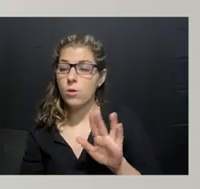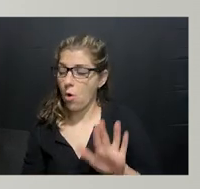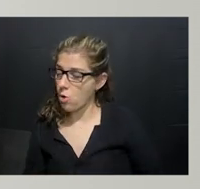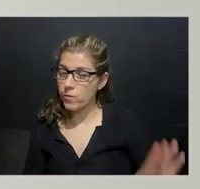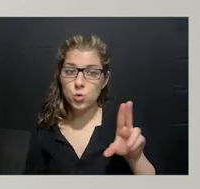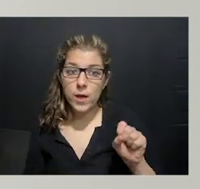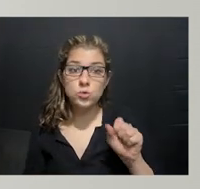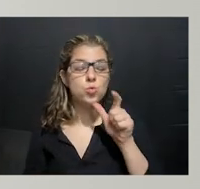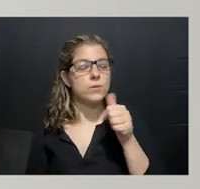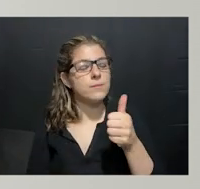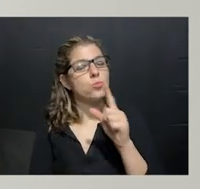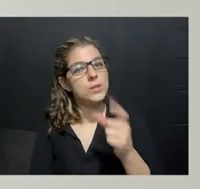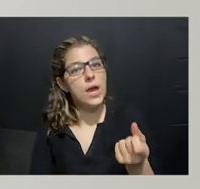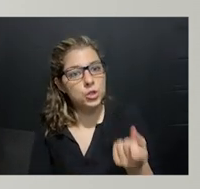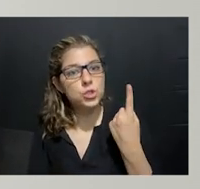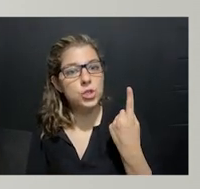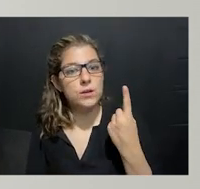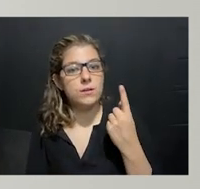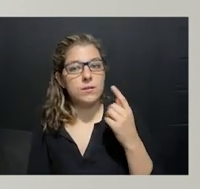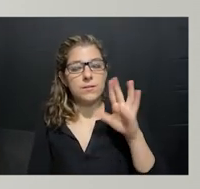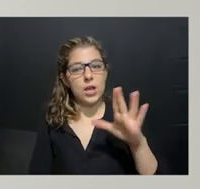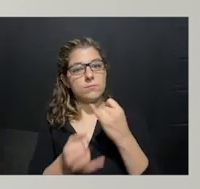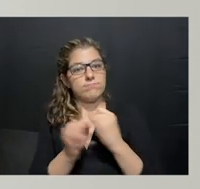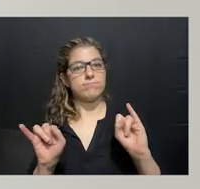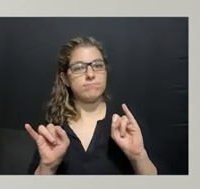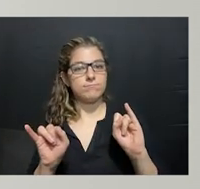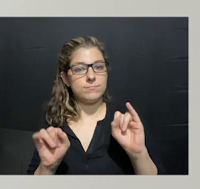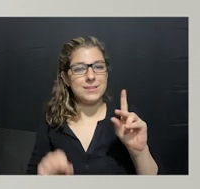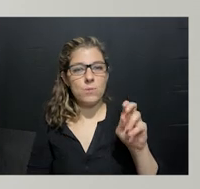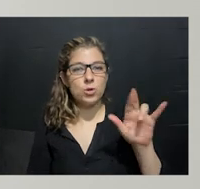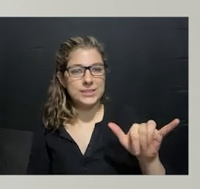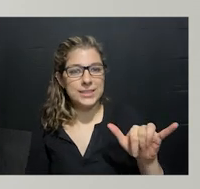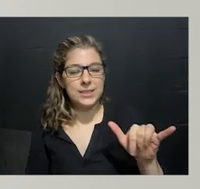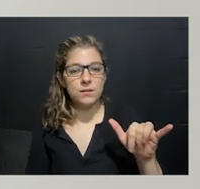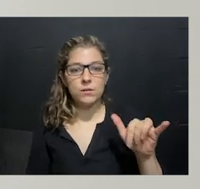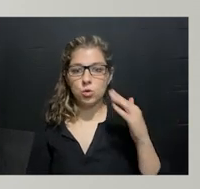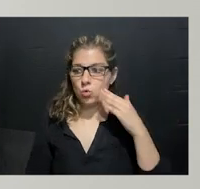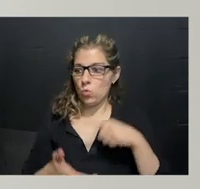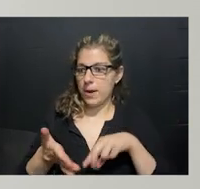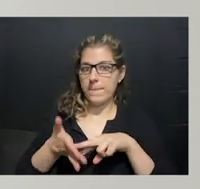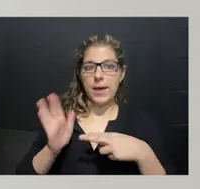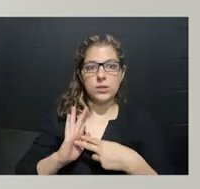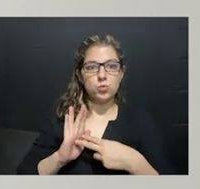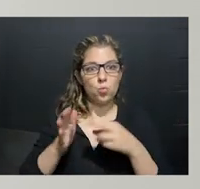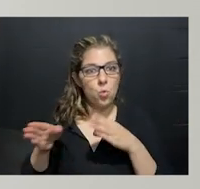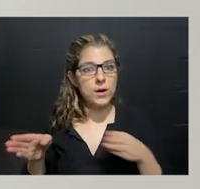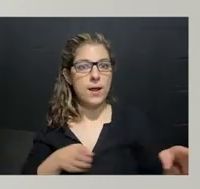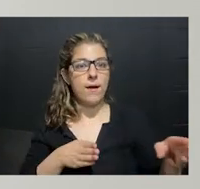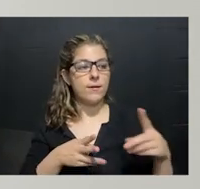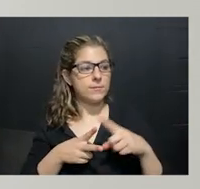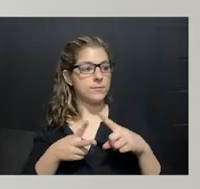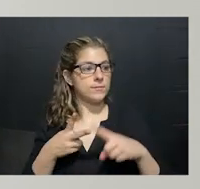country who understood their agency in this democracy, who knew what it meant to organize,